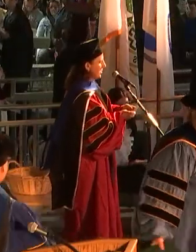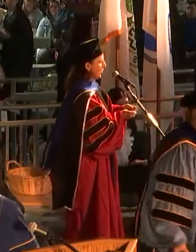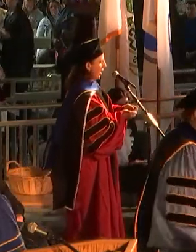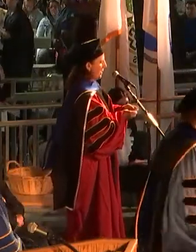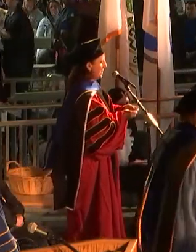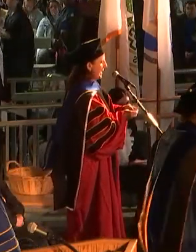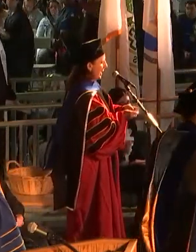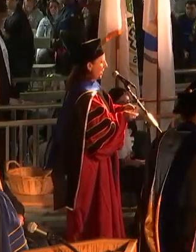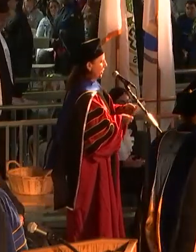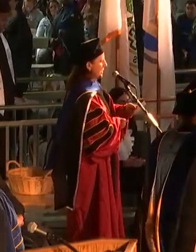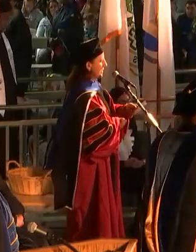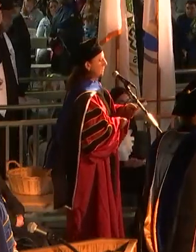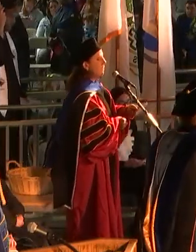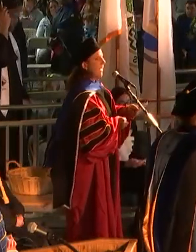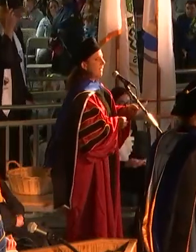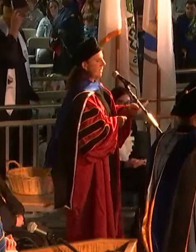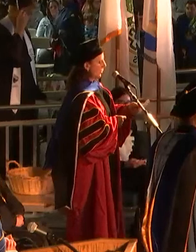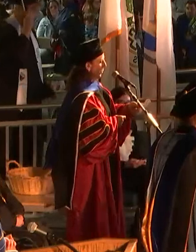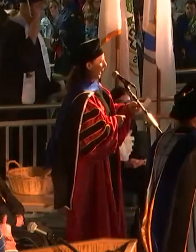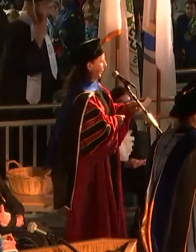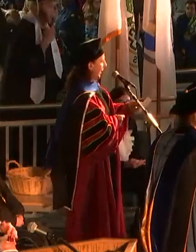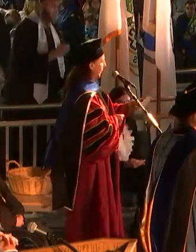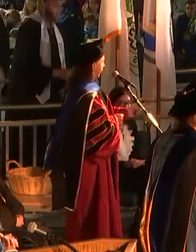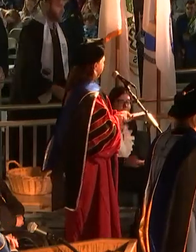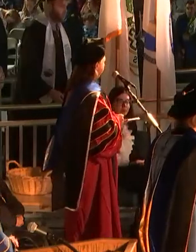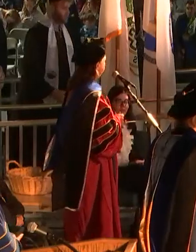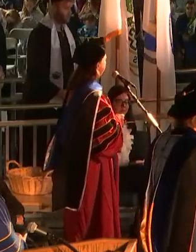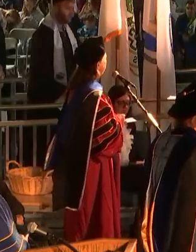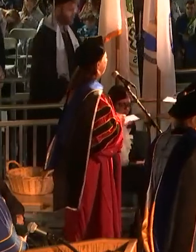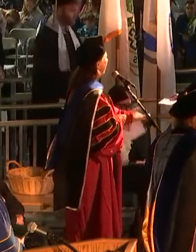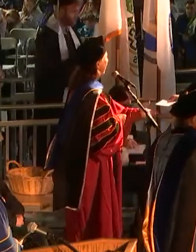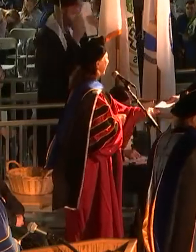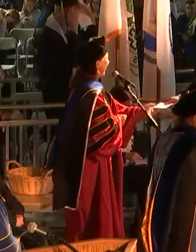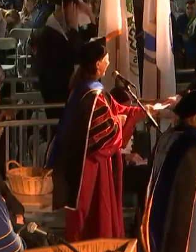Alex James House, magna cum laude.